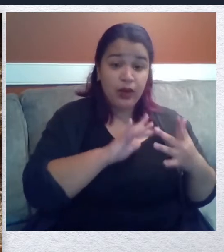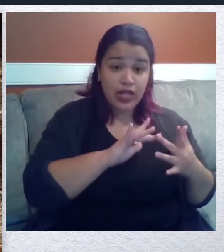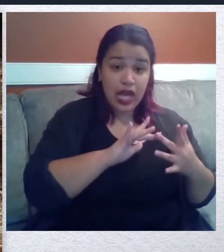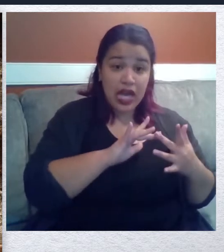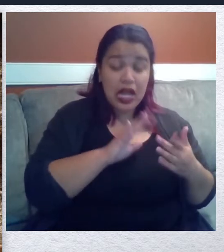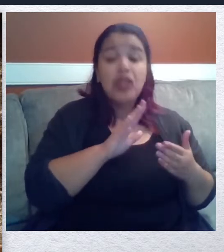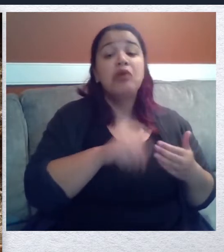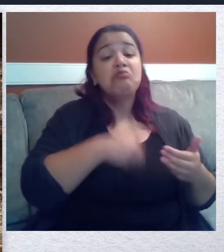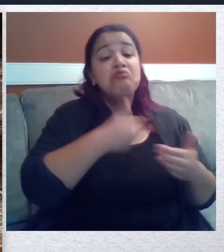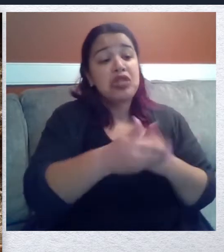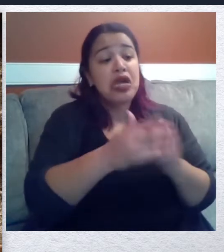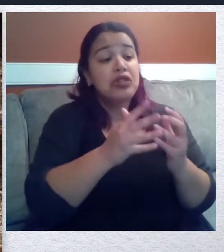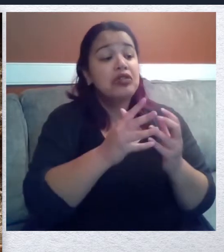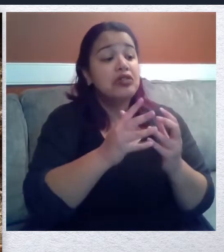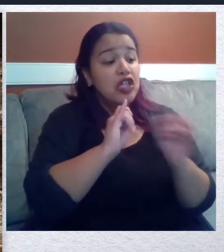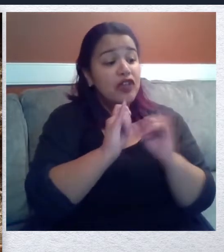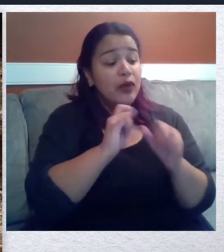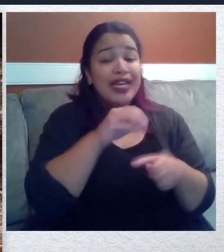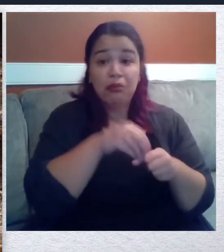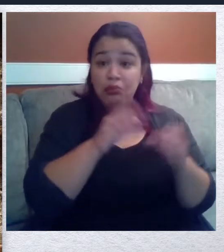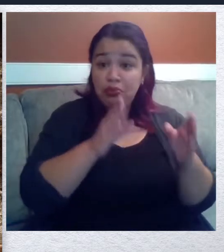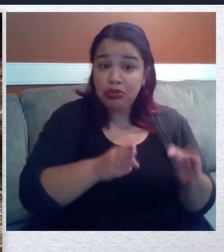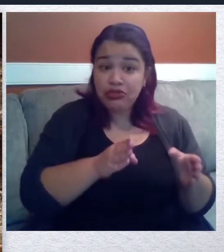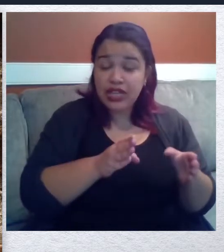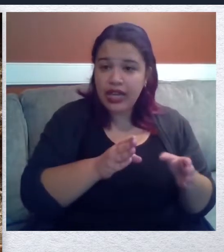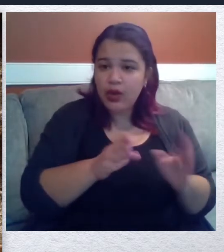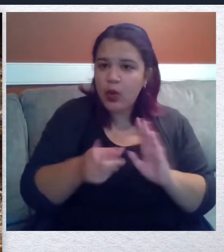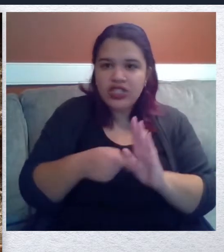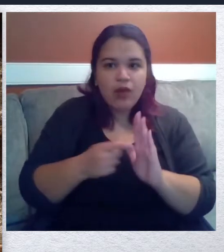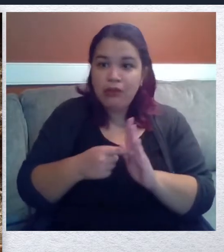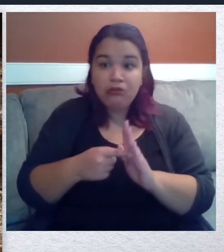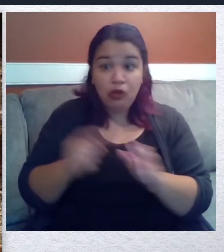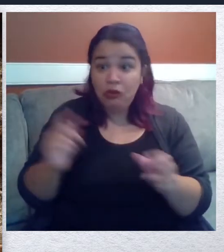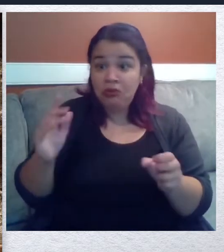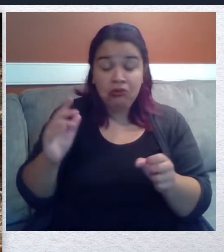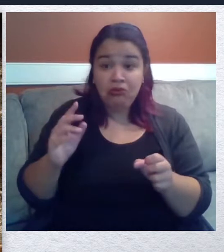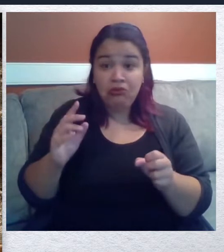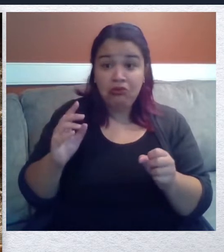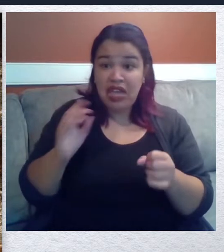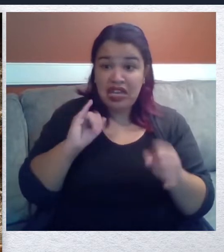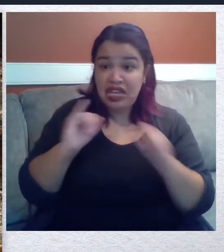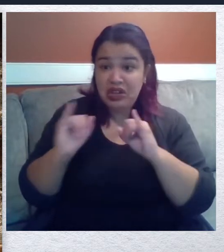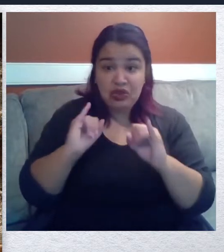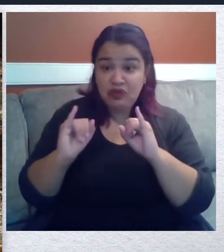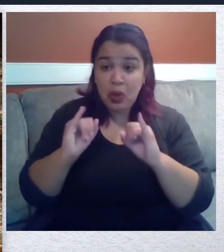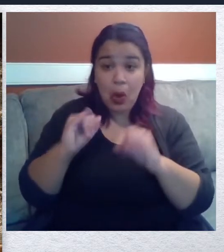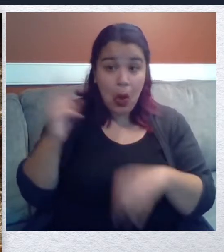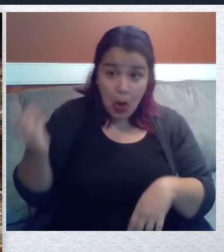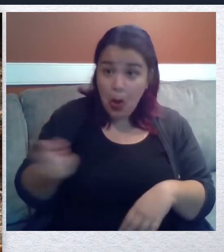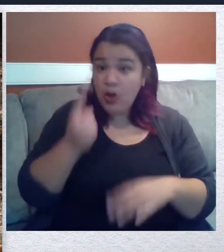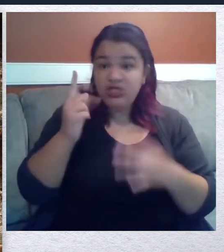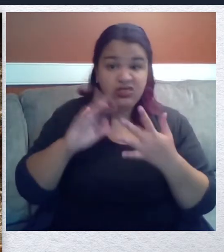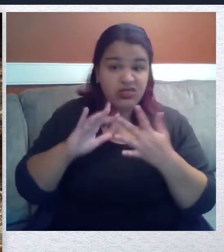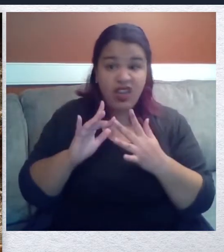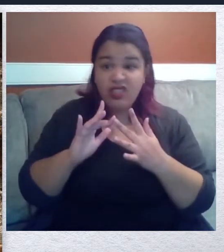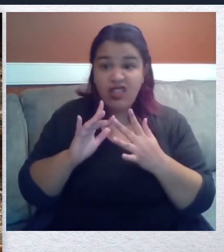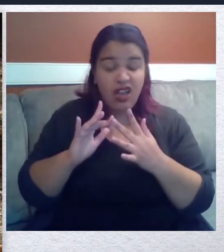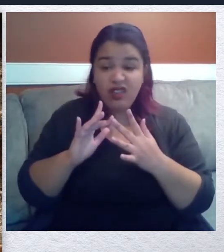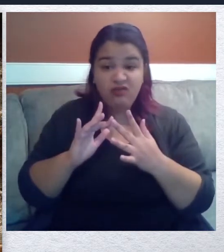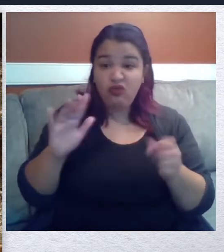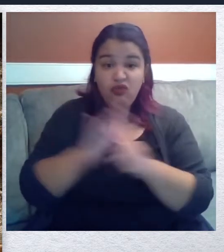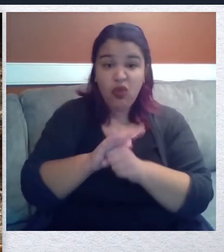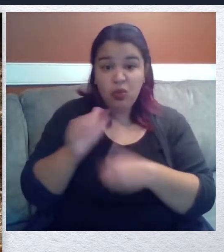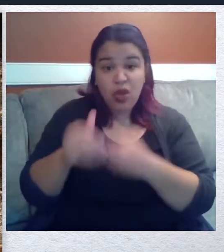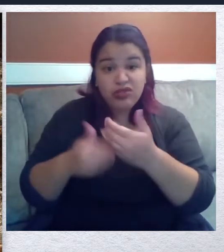Virtual interviews can occur via several different methods and platforms, including the phone interview, which is just like